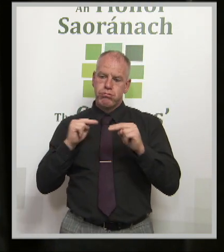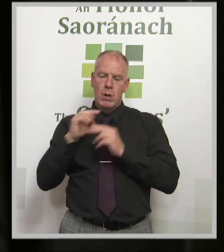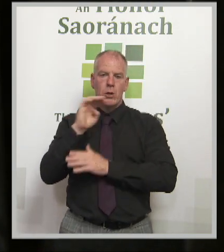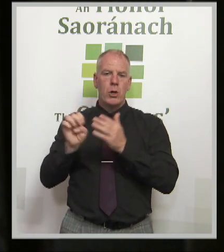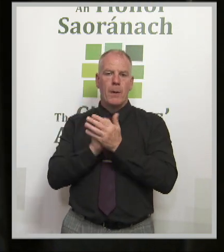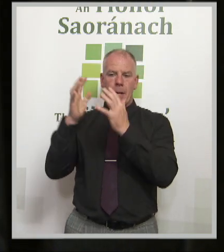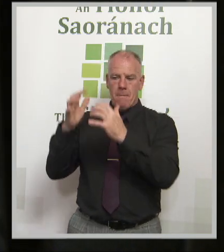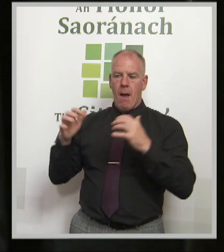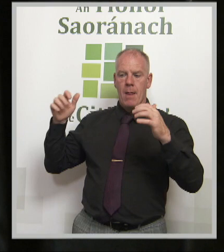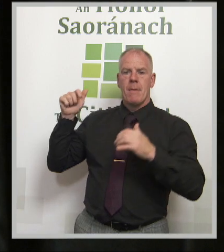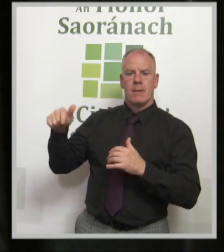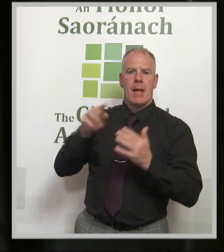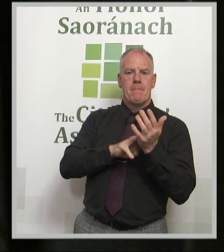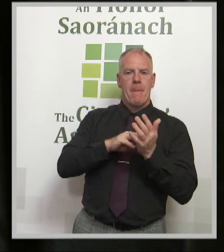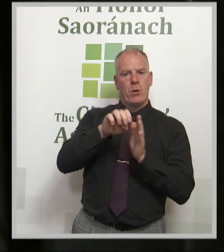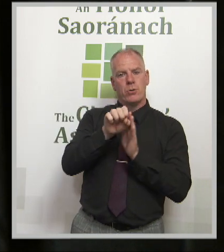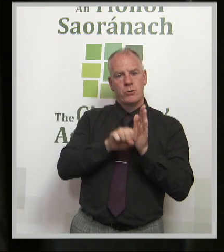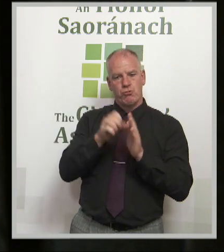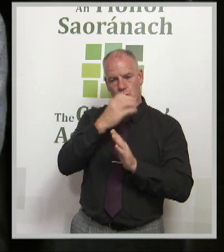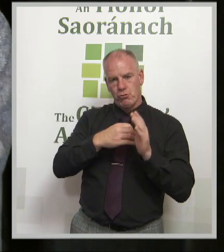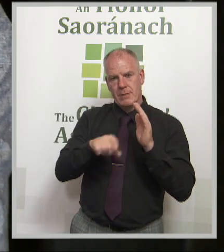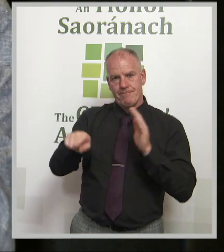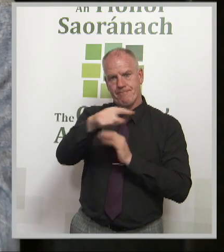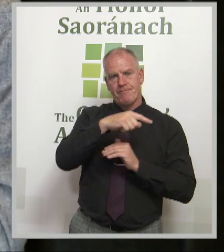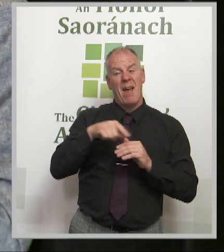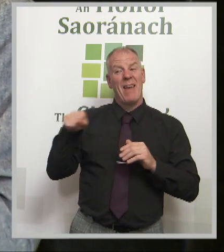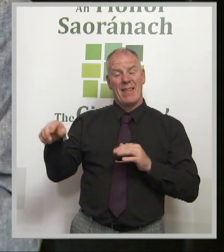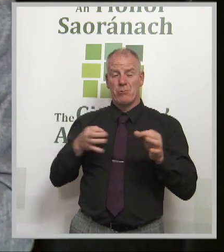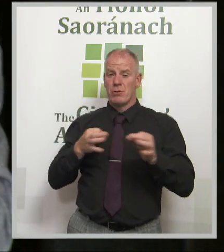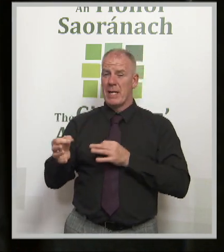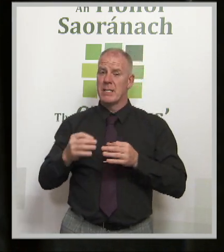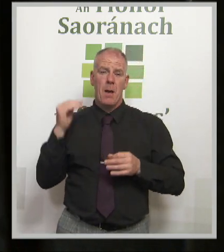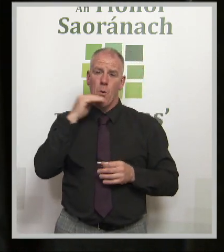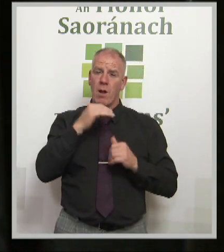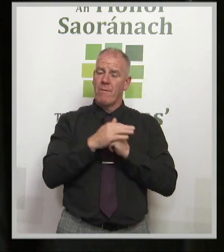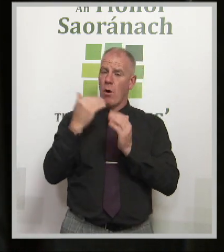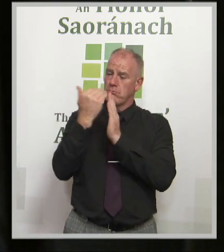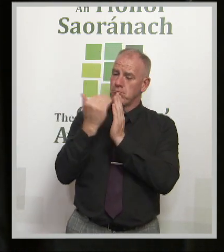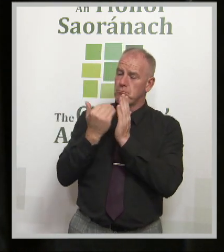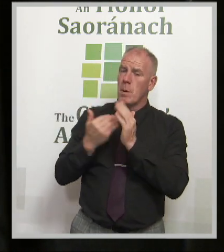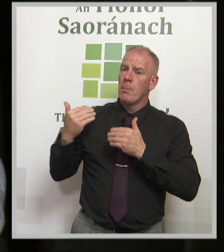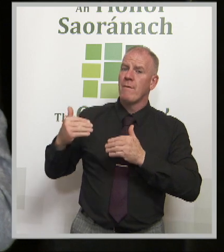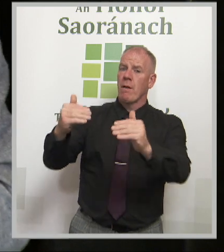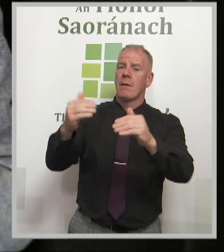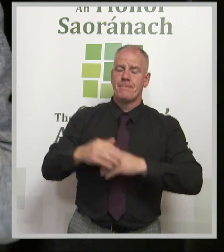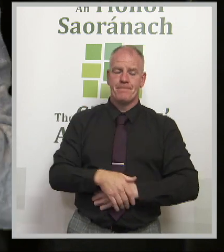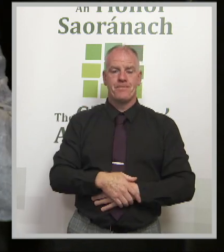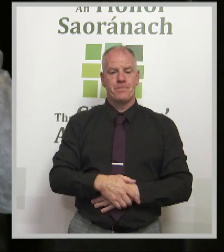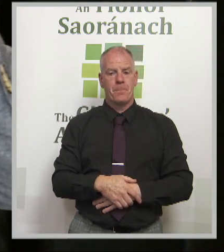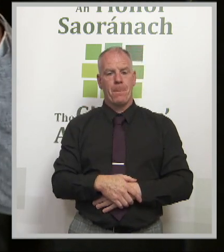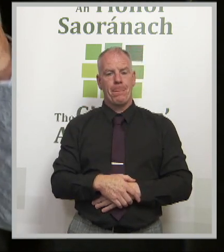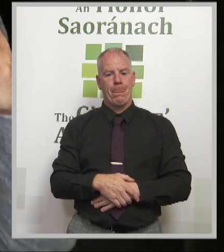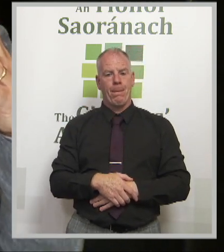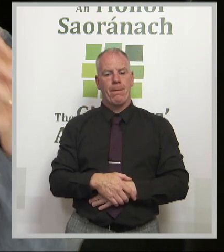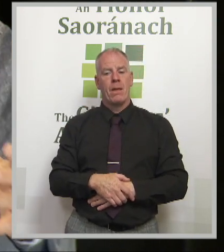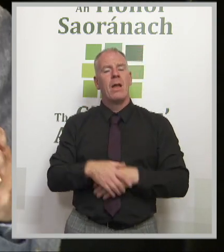European Parliament and the Member States. And that is really strategically important for the agenda as we move forward in the years ahead. And there are